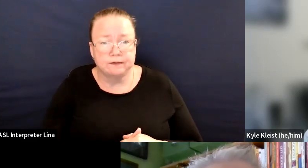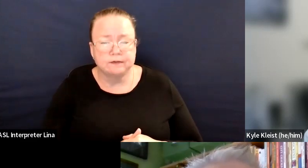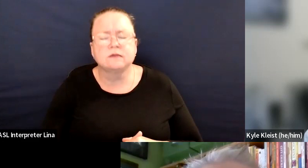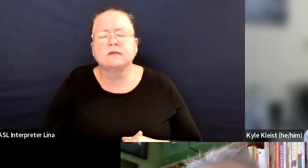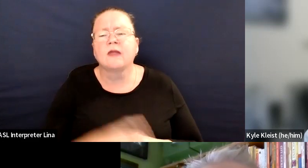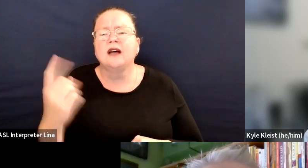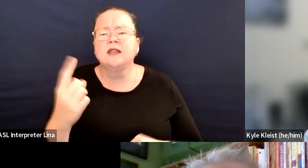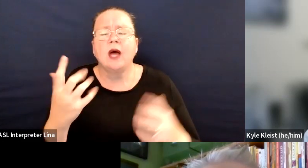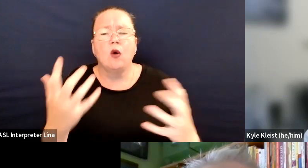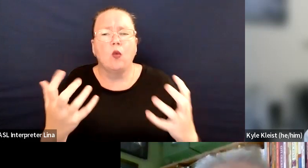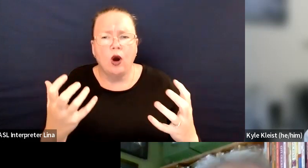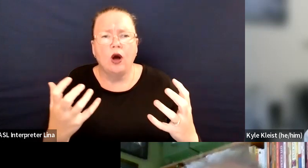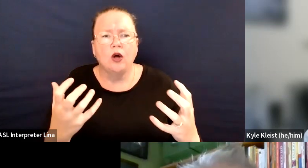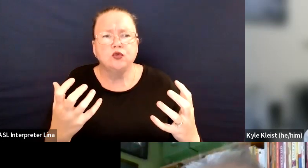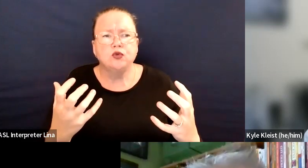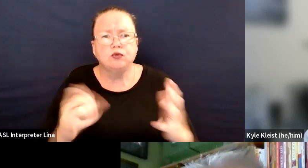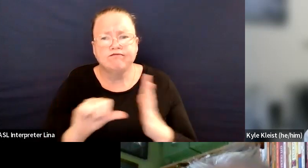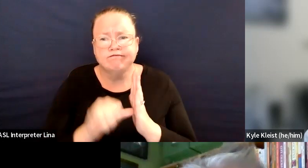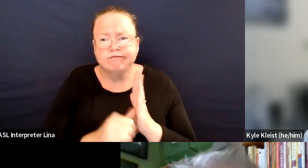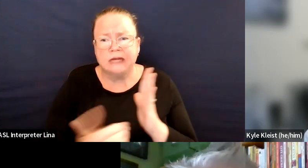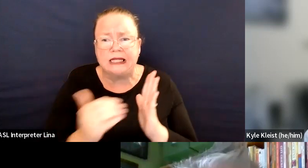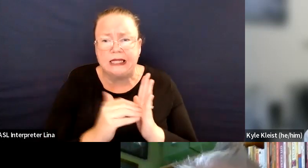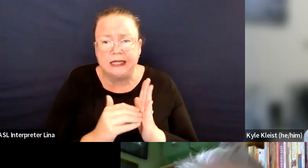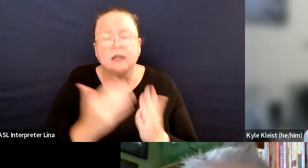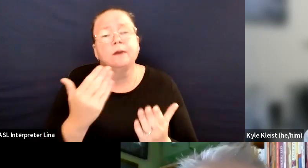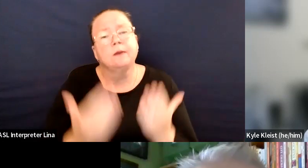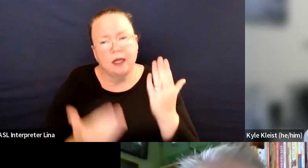One thing I'd like to reiterate, maybe